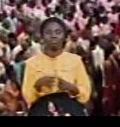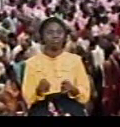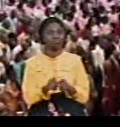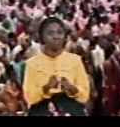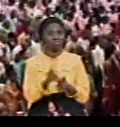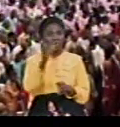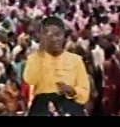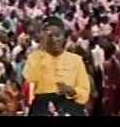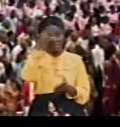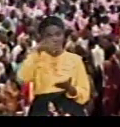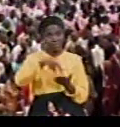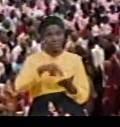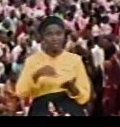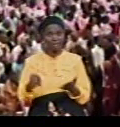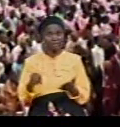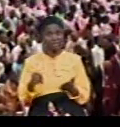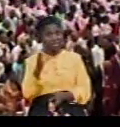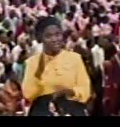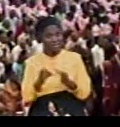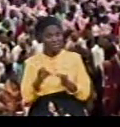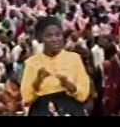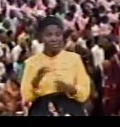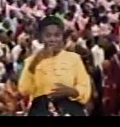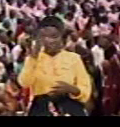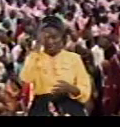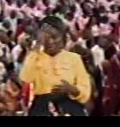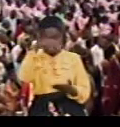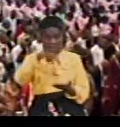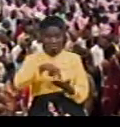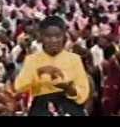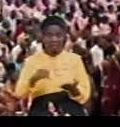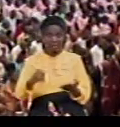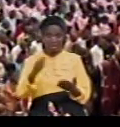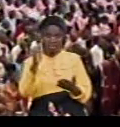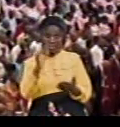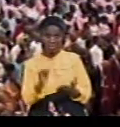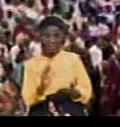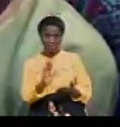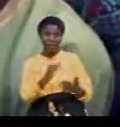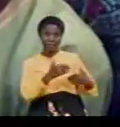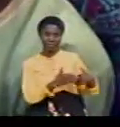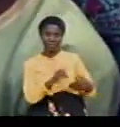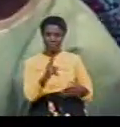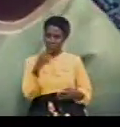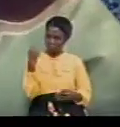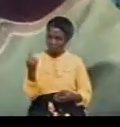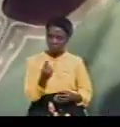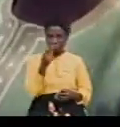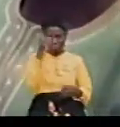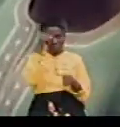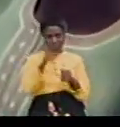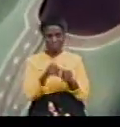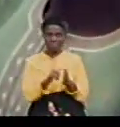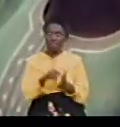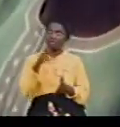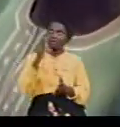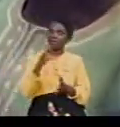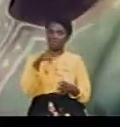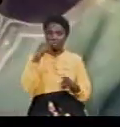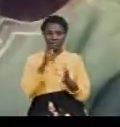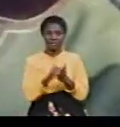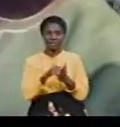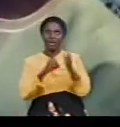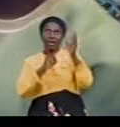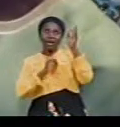your side, you always remember that God said, I am with you